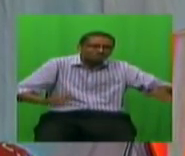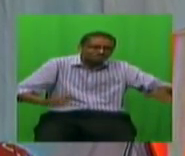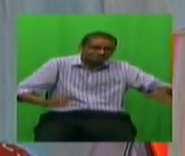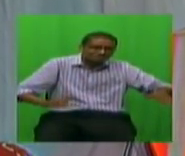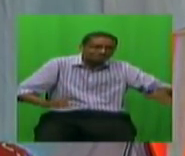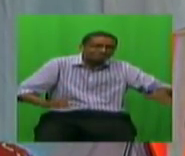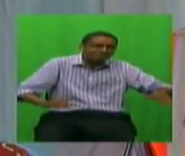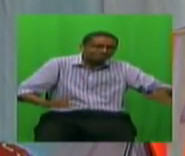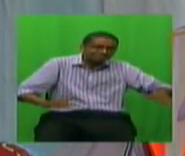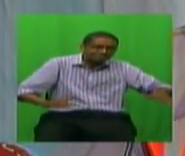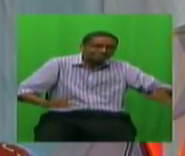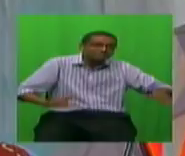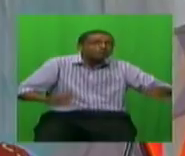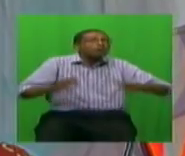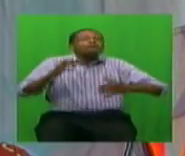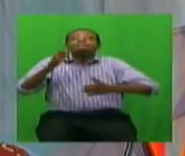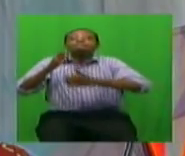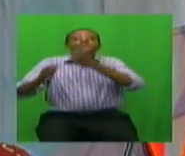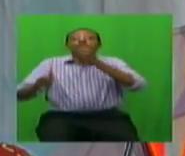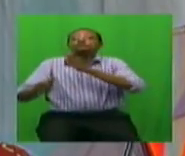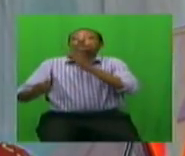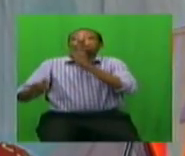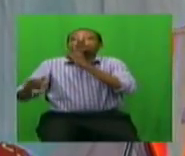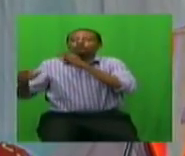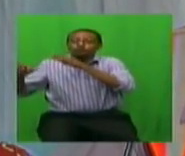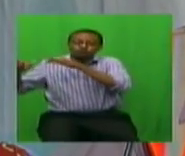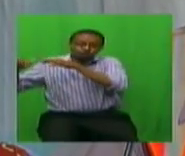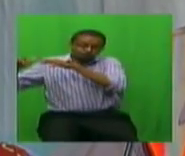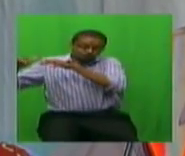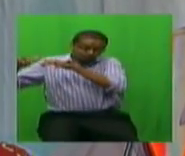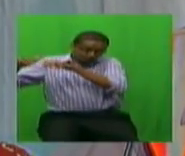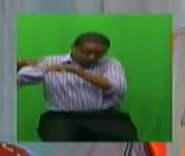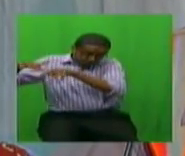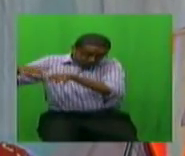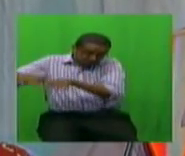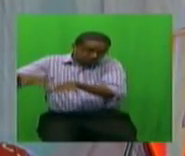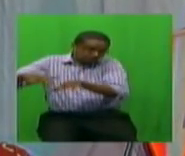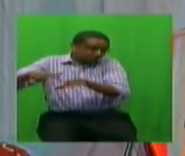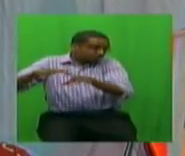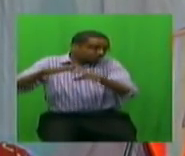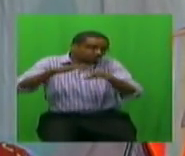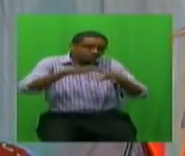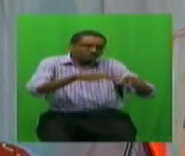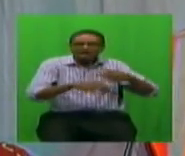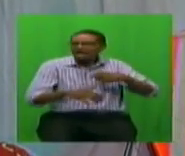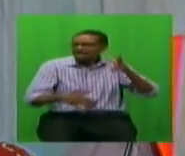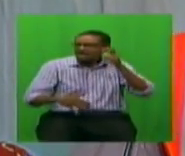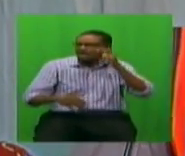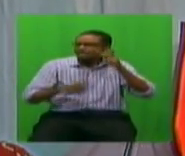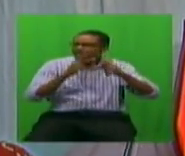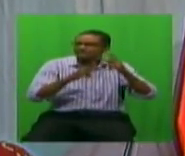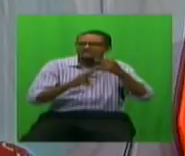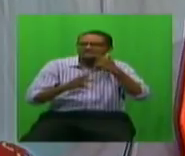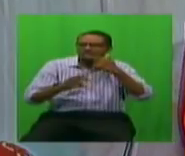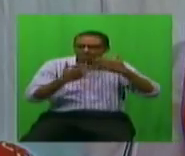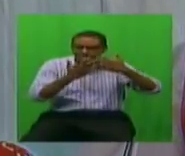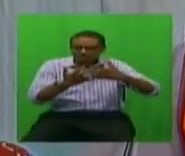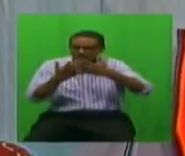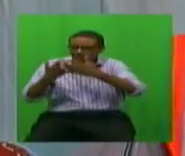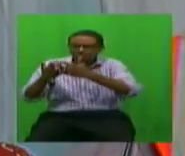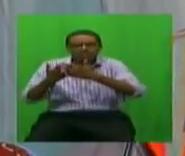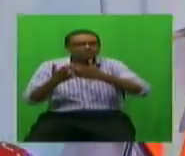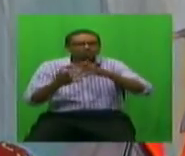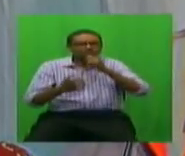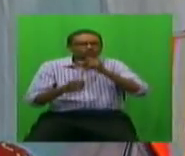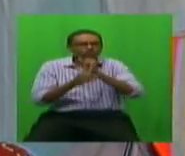corridor, and most of the water have to make your way down there. I've heard instances about pumps and so not working. I have a report here that I